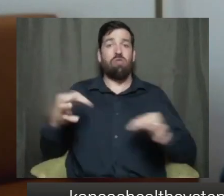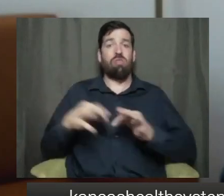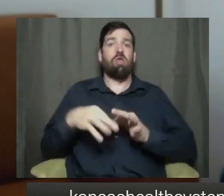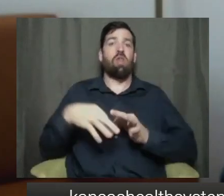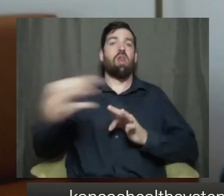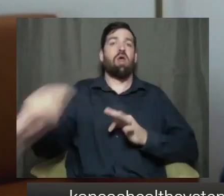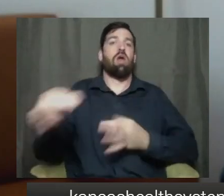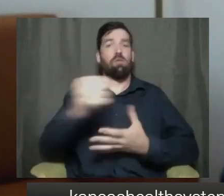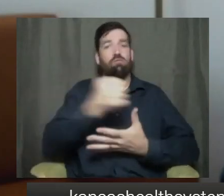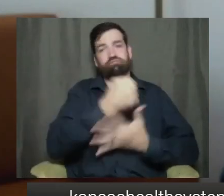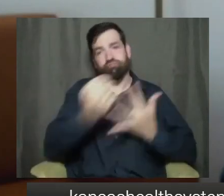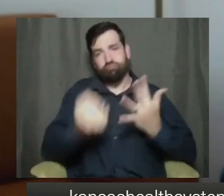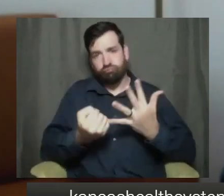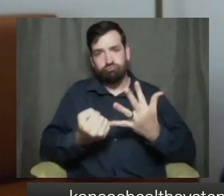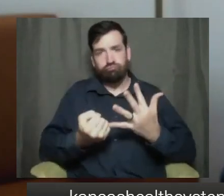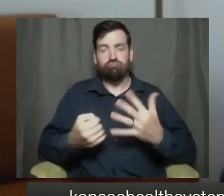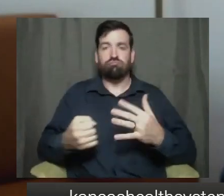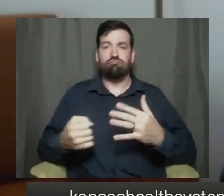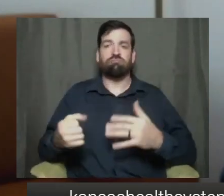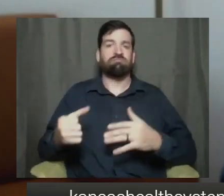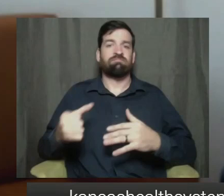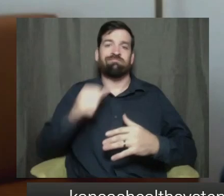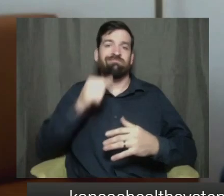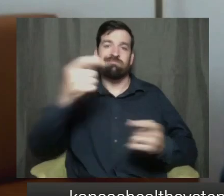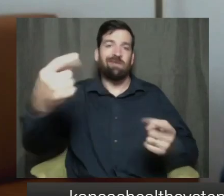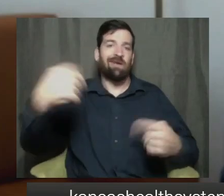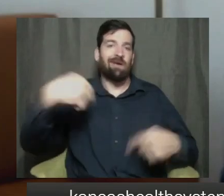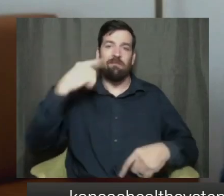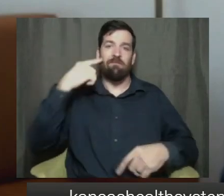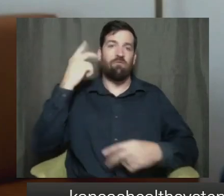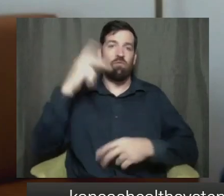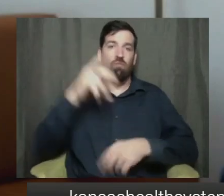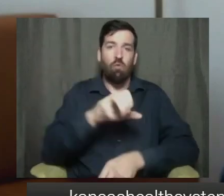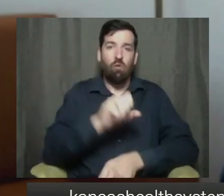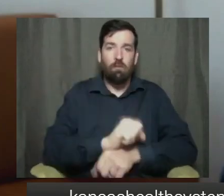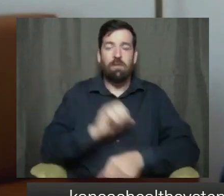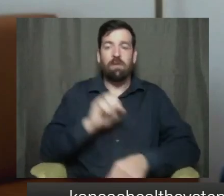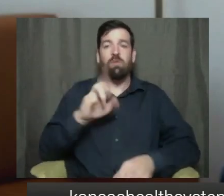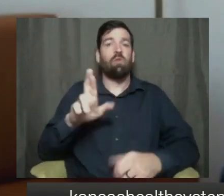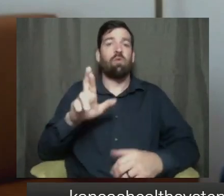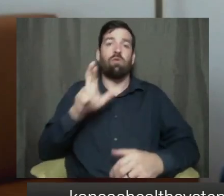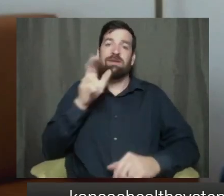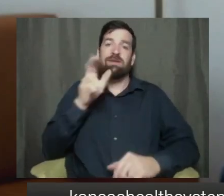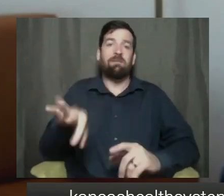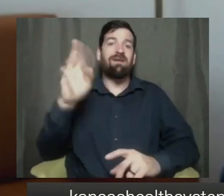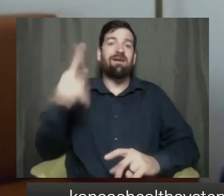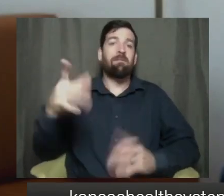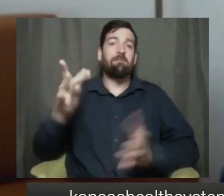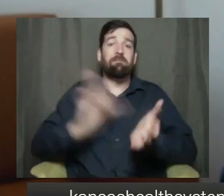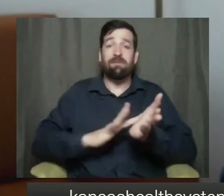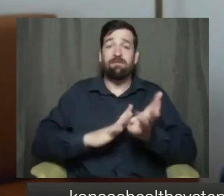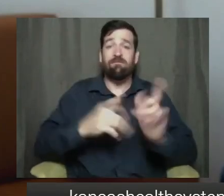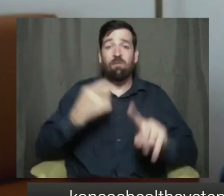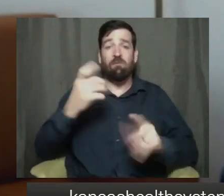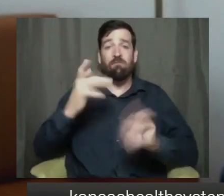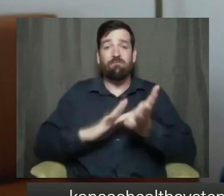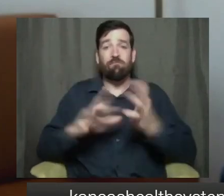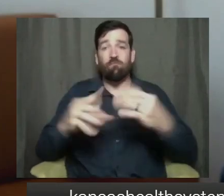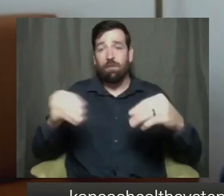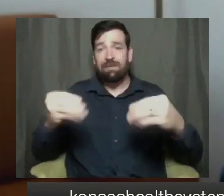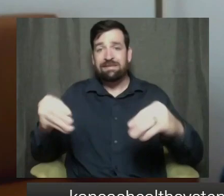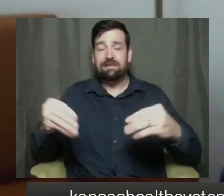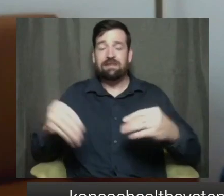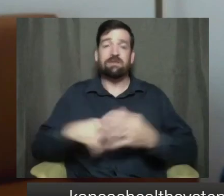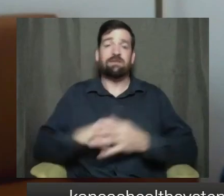of that, maybe they didn't make it in for their visits, or they didn't pick up their medications from the pharmacy when refills were up.